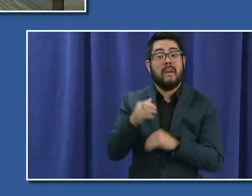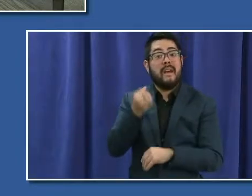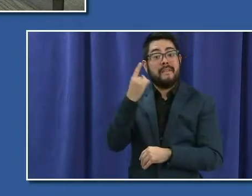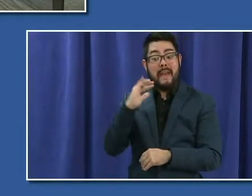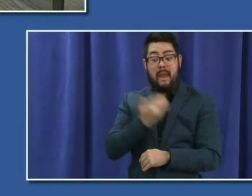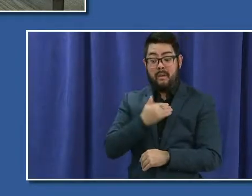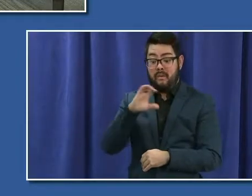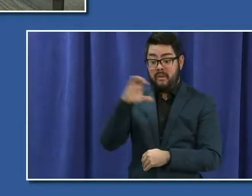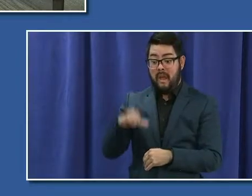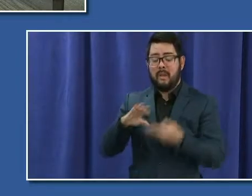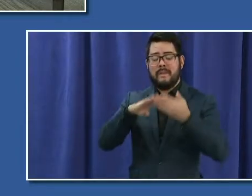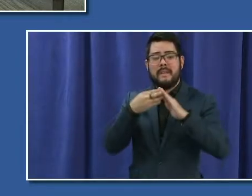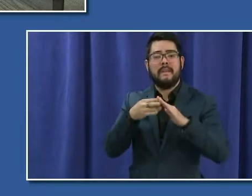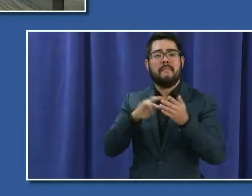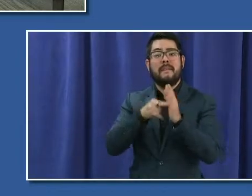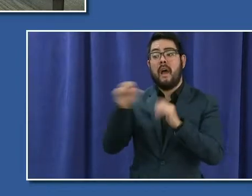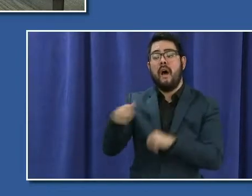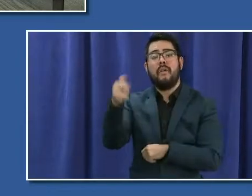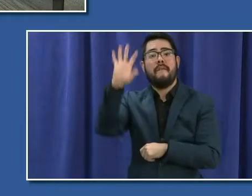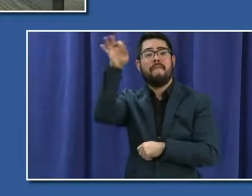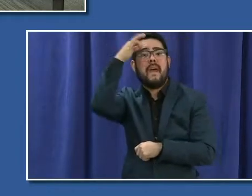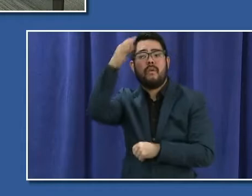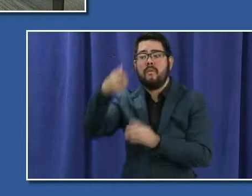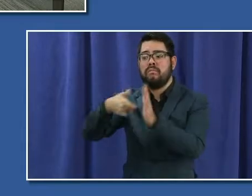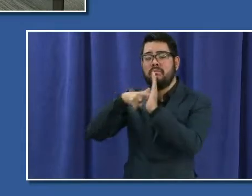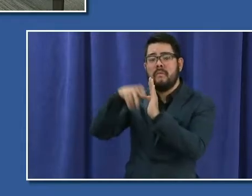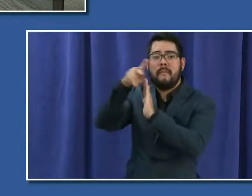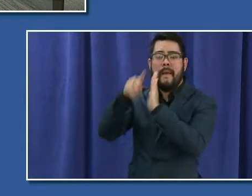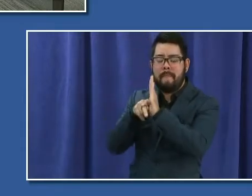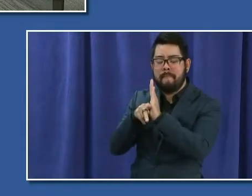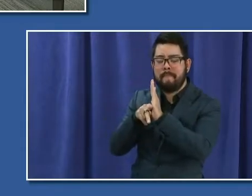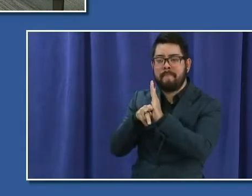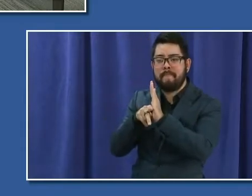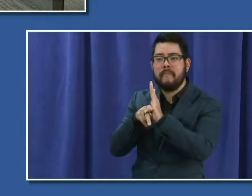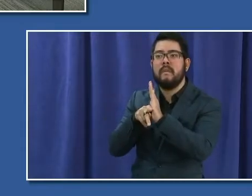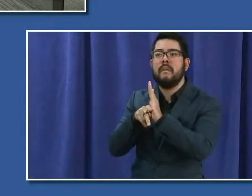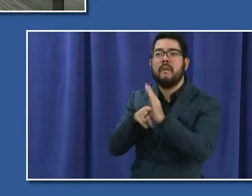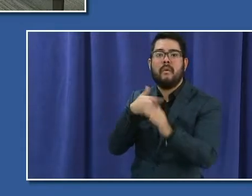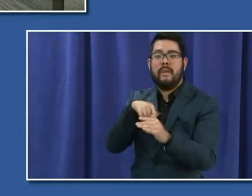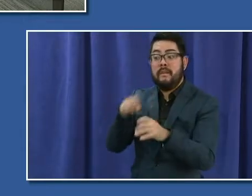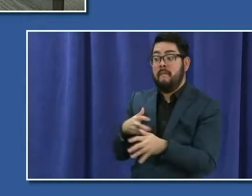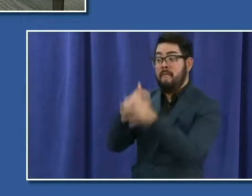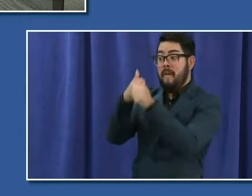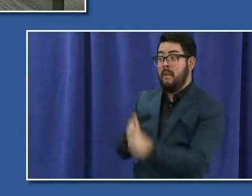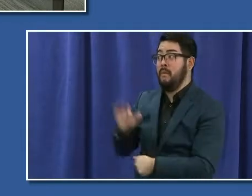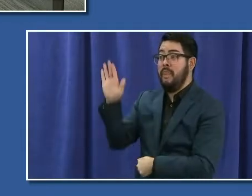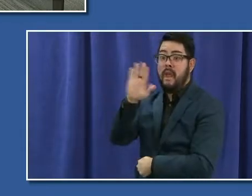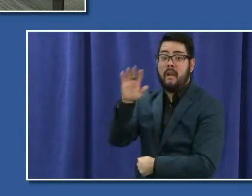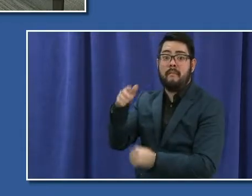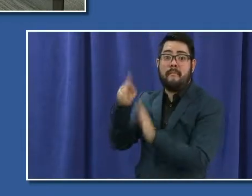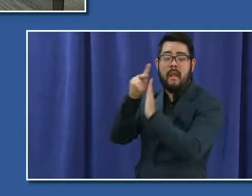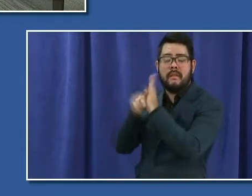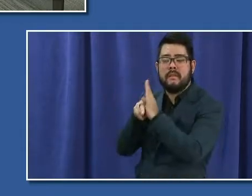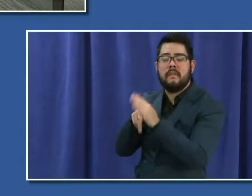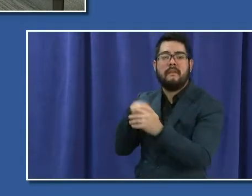that the other federal regulations are that we abide by the other federal regulations as far as water separation from